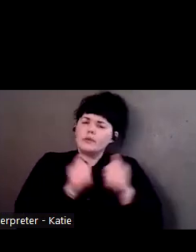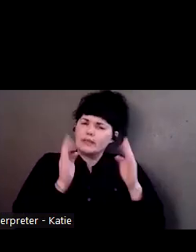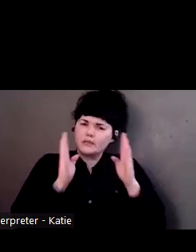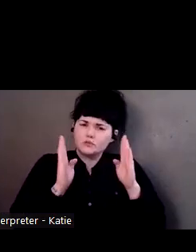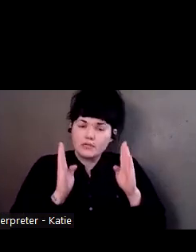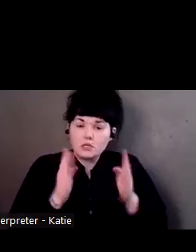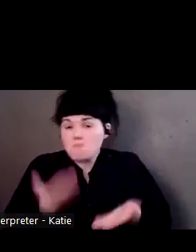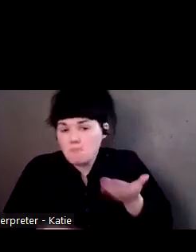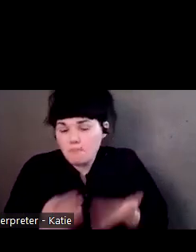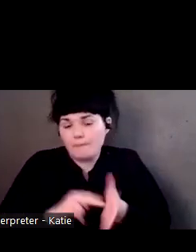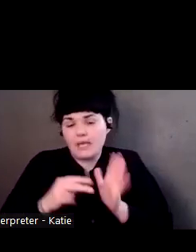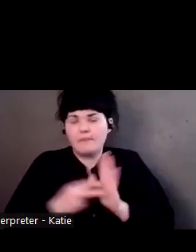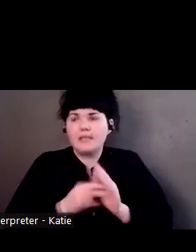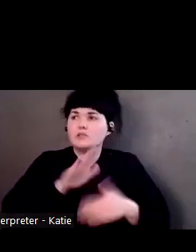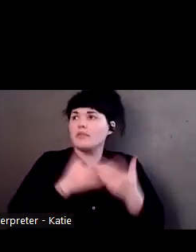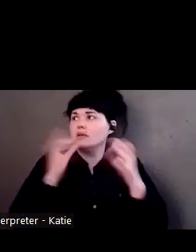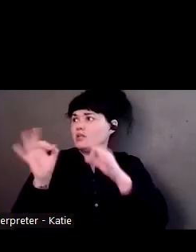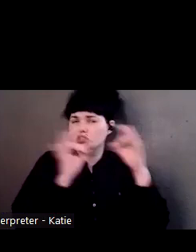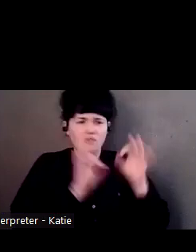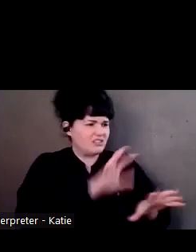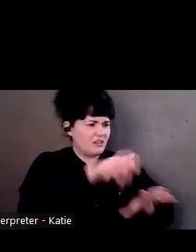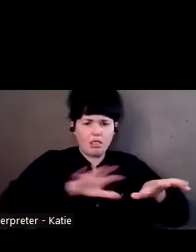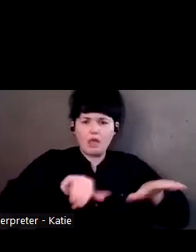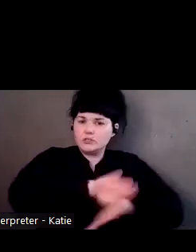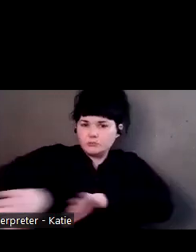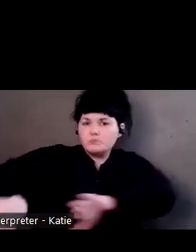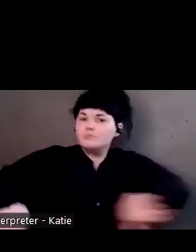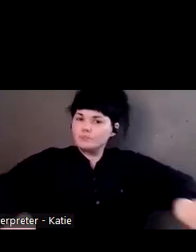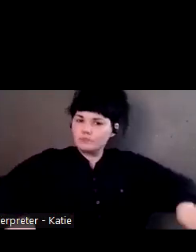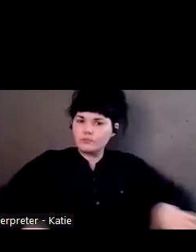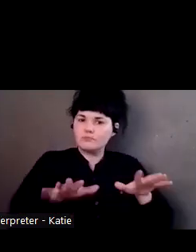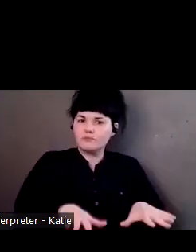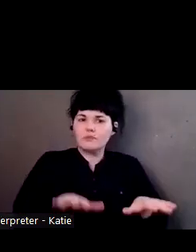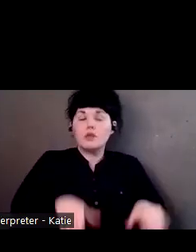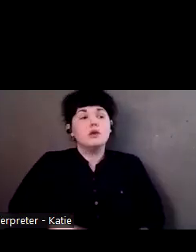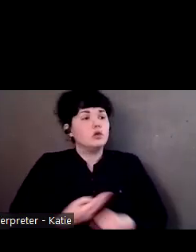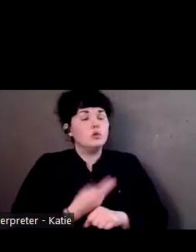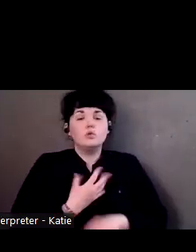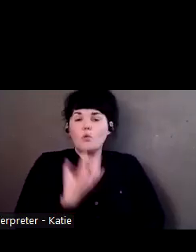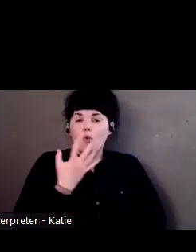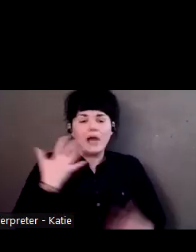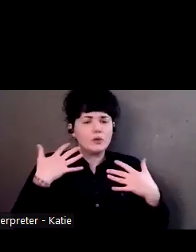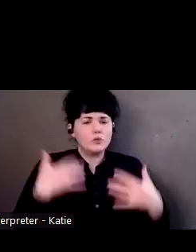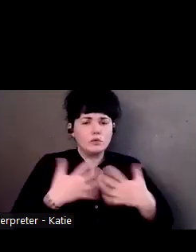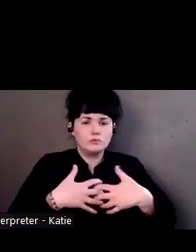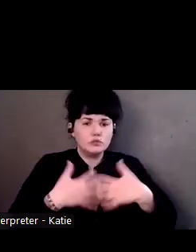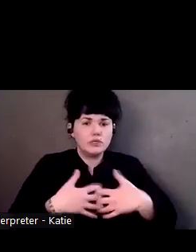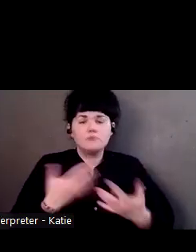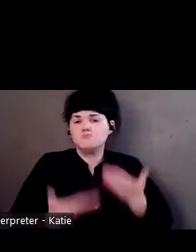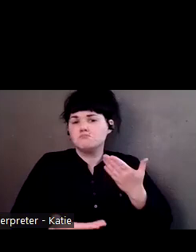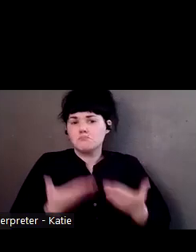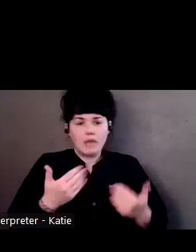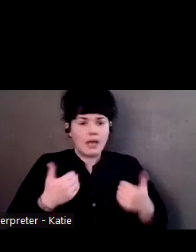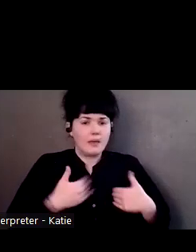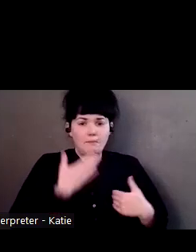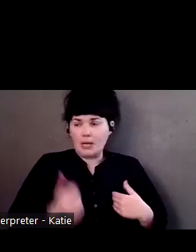reducing the distractions or the clutter, use of a white noise machine, modifying stimulating environments, raising the